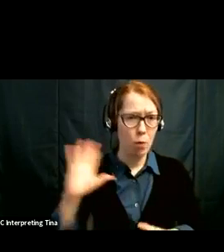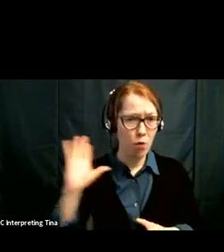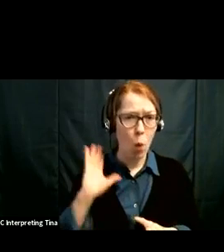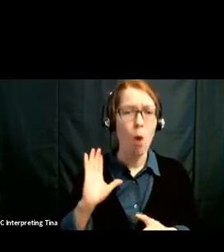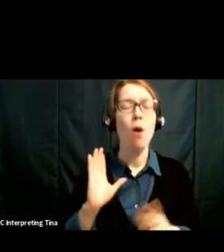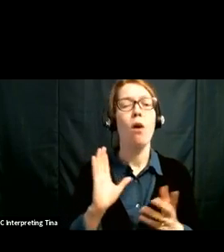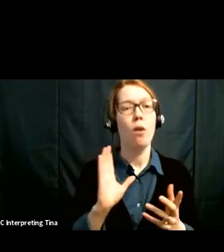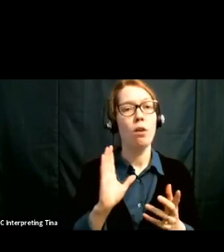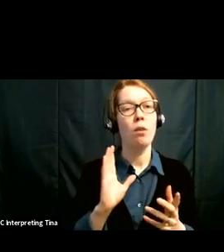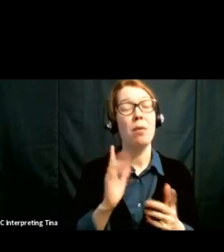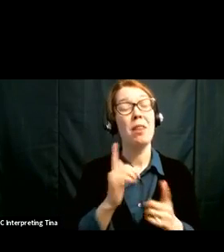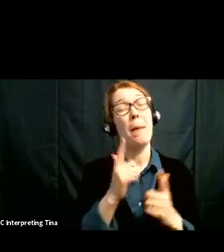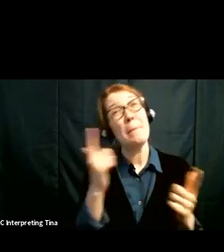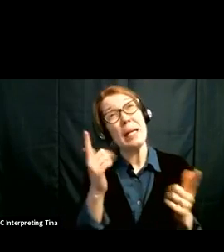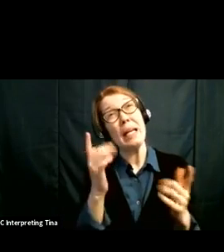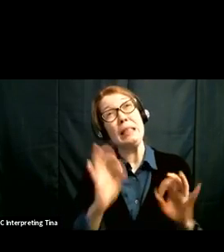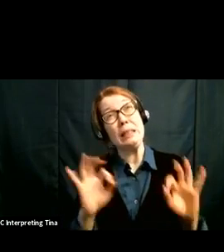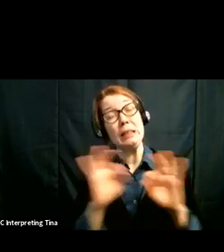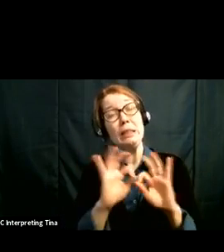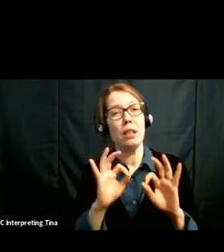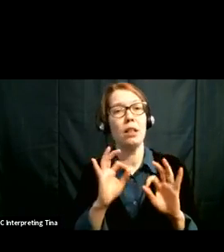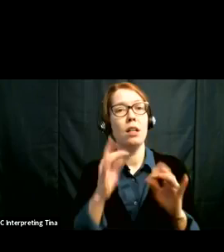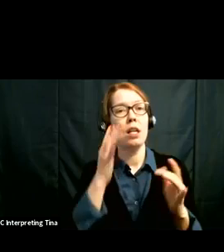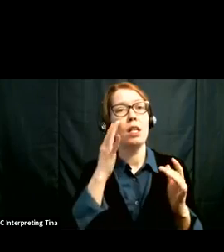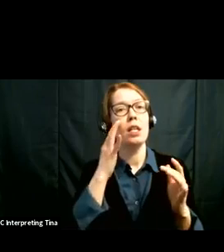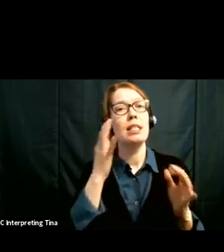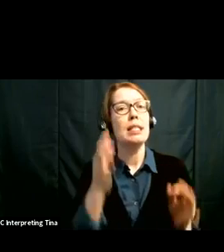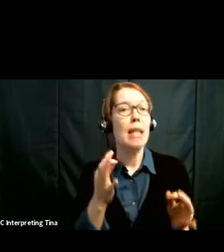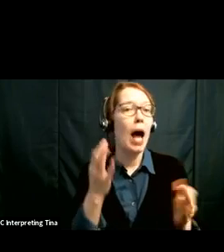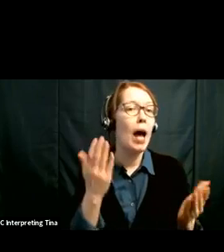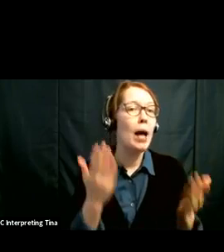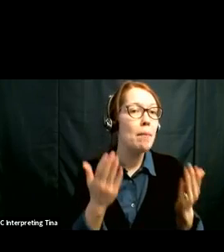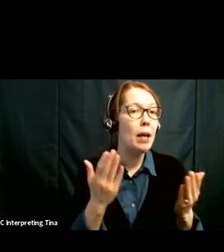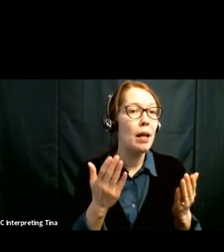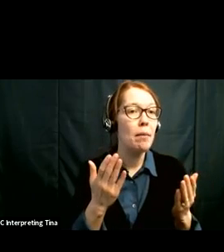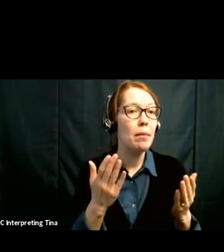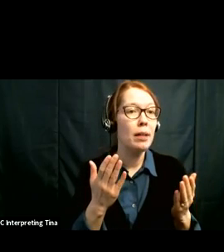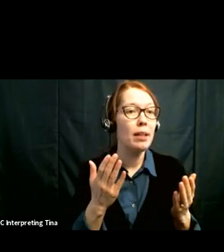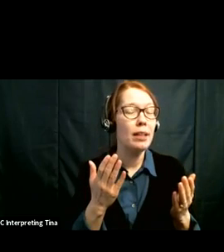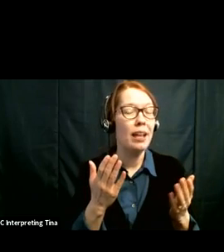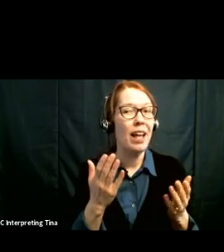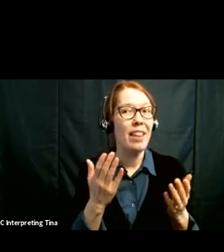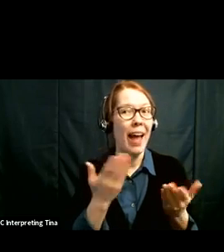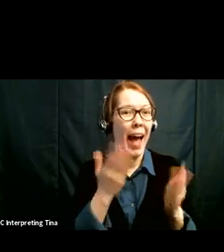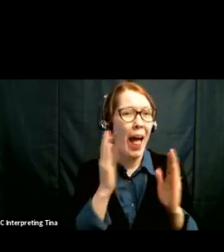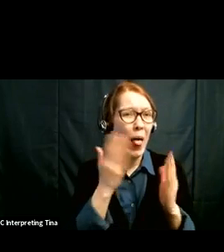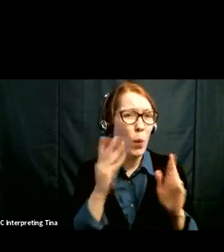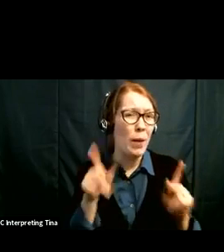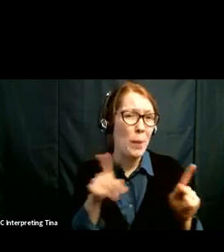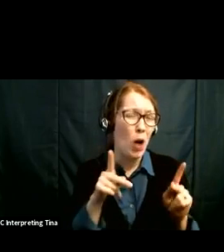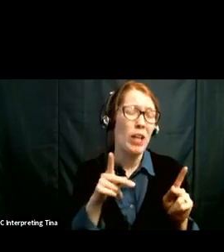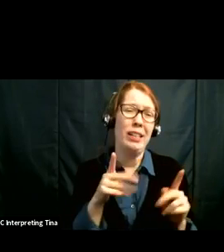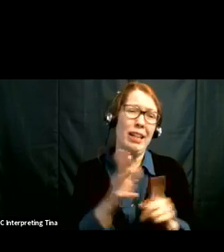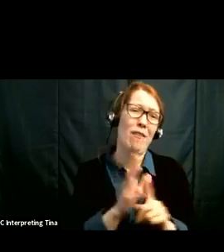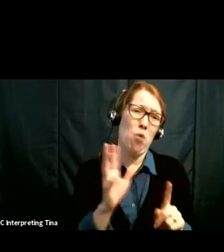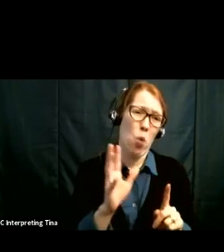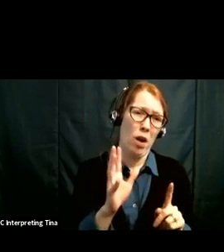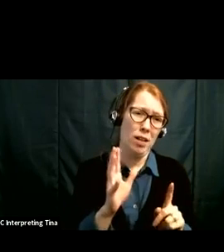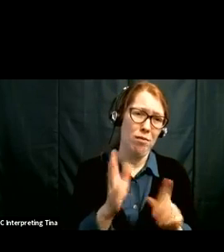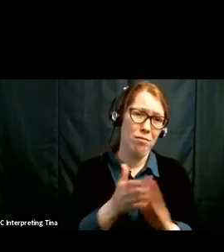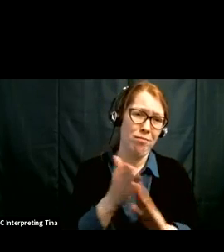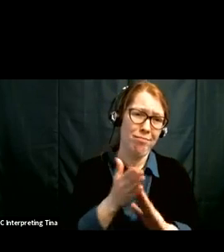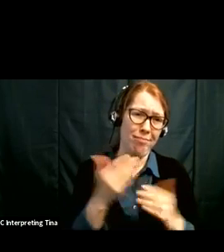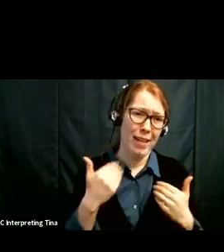big thing though is maybe make that decision to forego that Halloween party this year. And